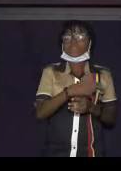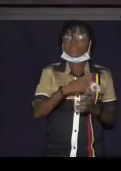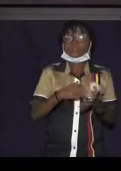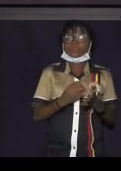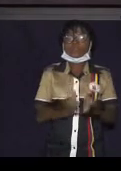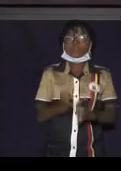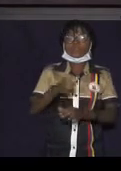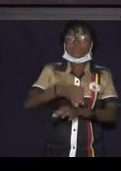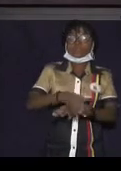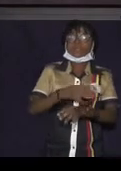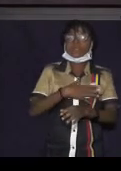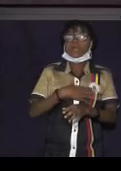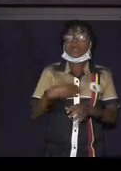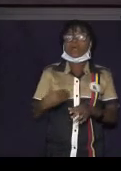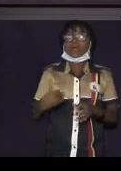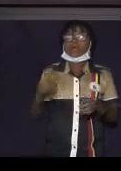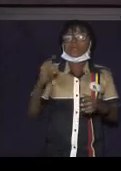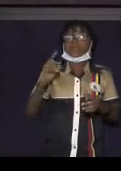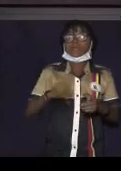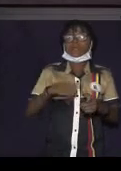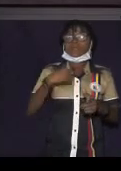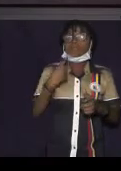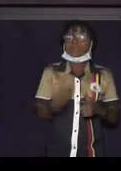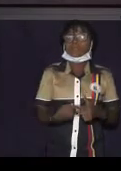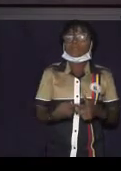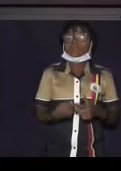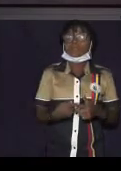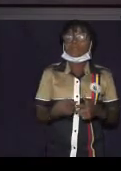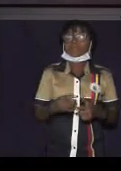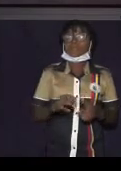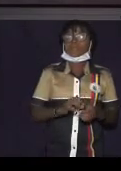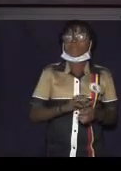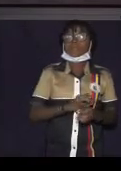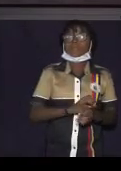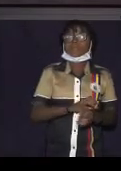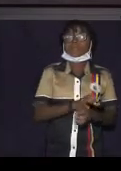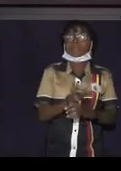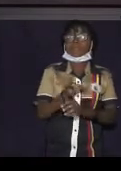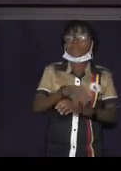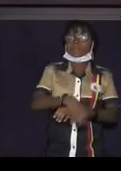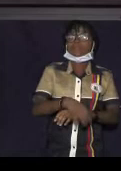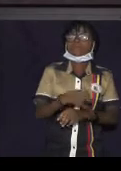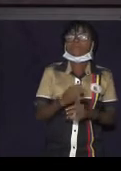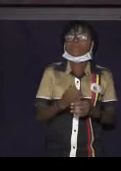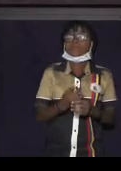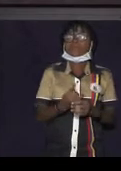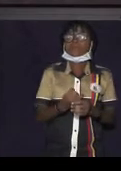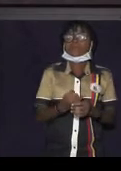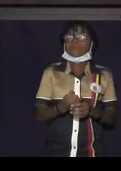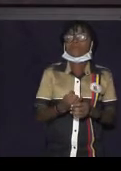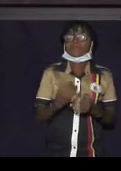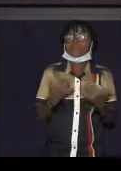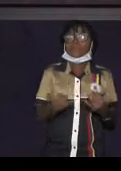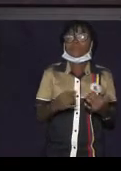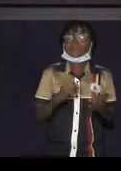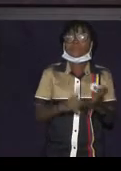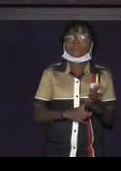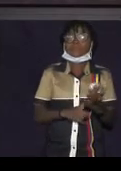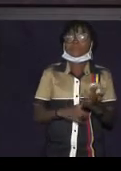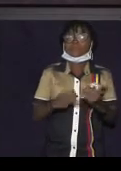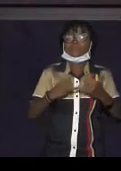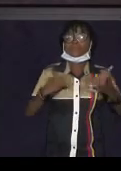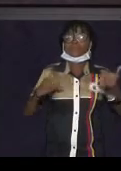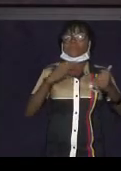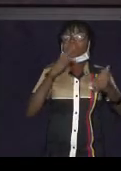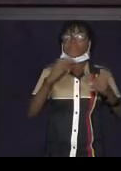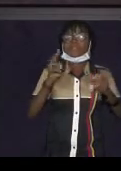cross, and then since it was positive before, now it has crossed, it becomes negative 4. Now this line is very